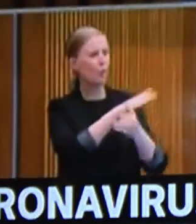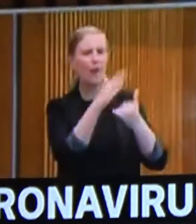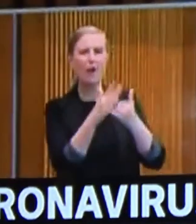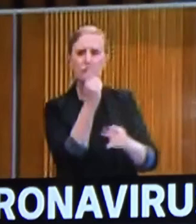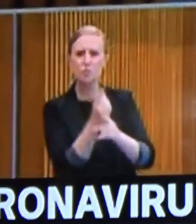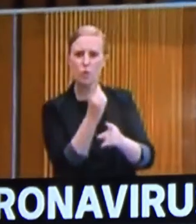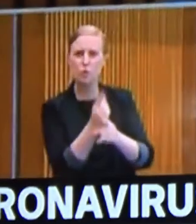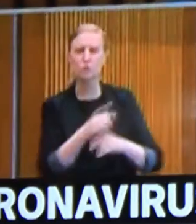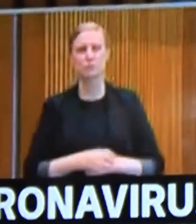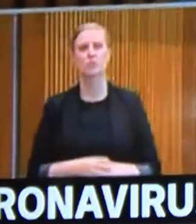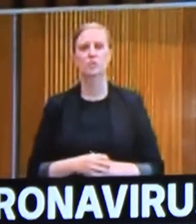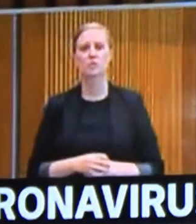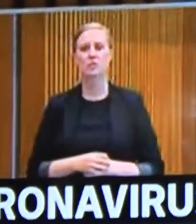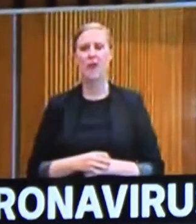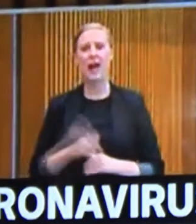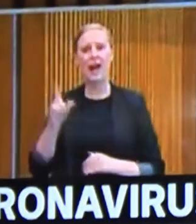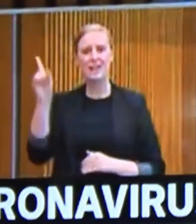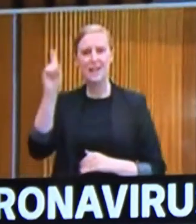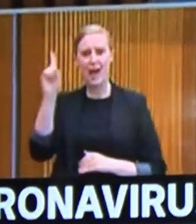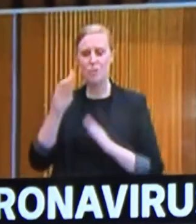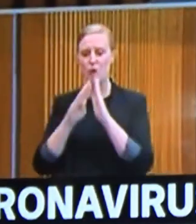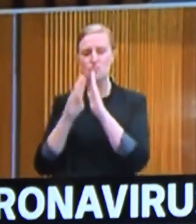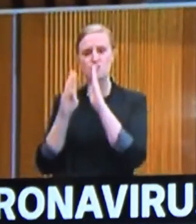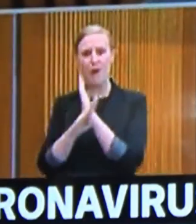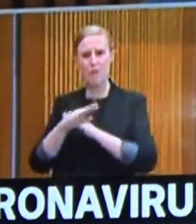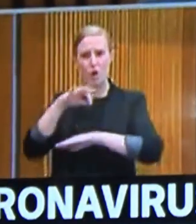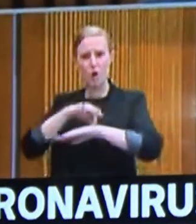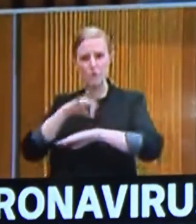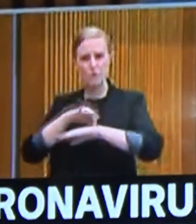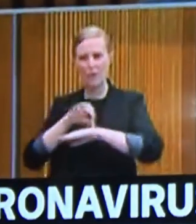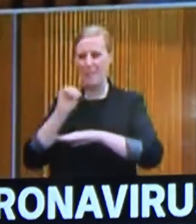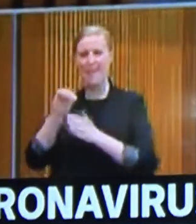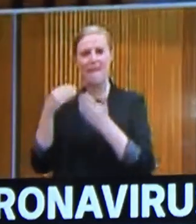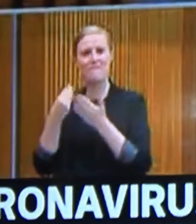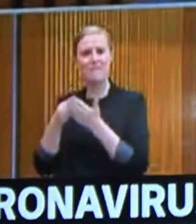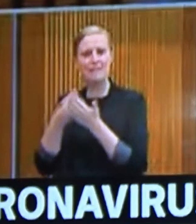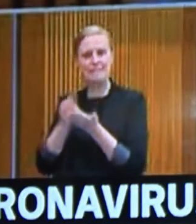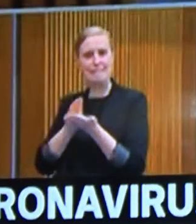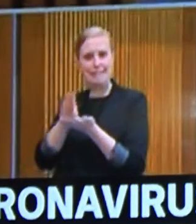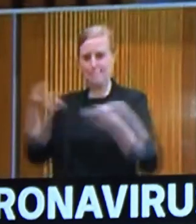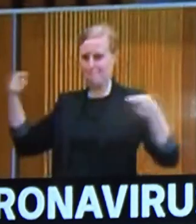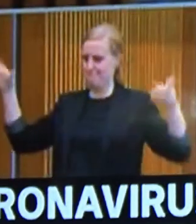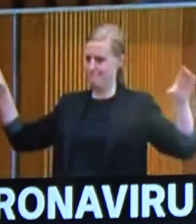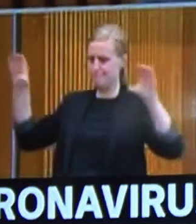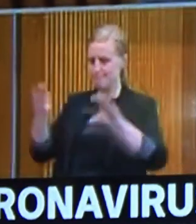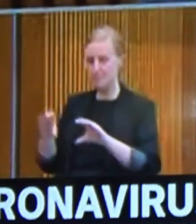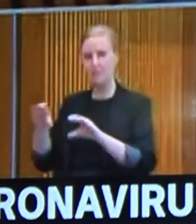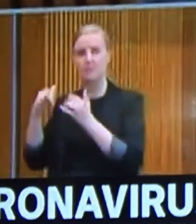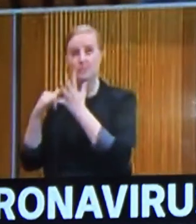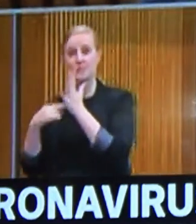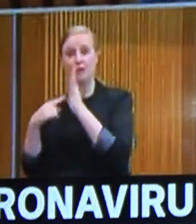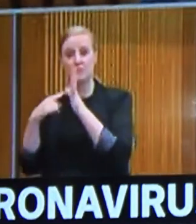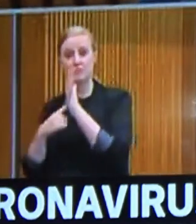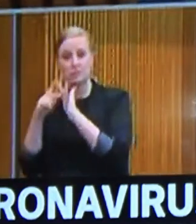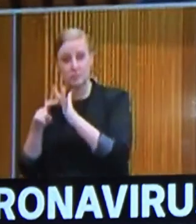the current public hospital system where across the country you have a split funding between the states and the Commonwealth, or are they